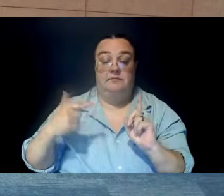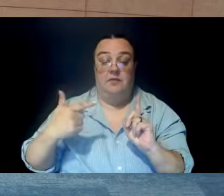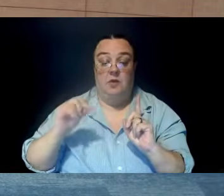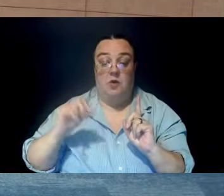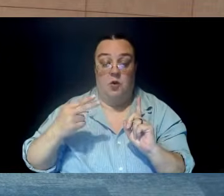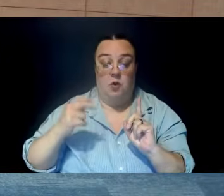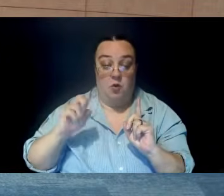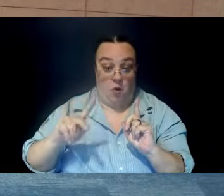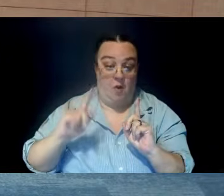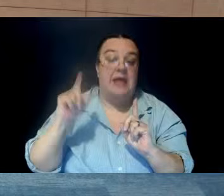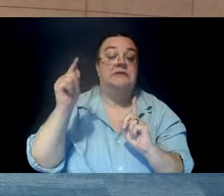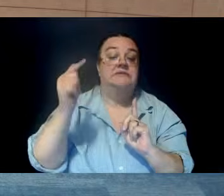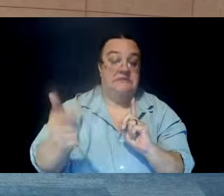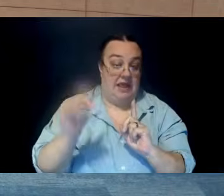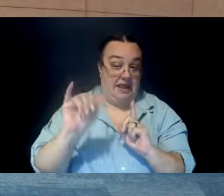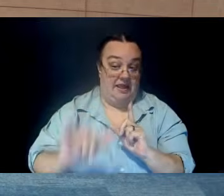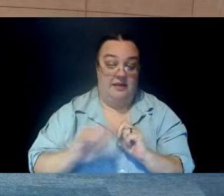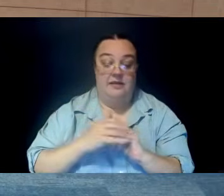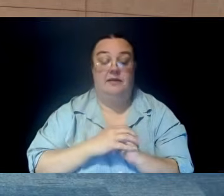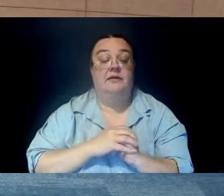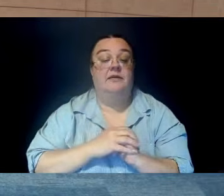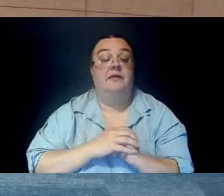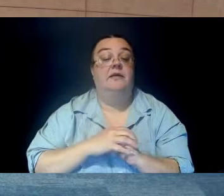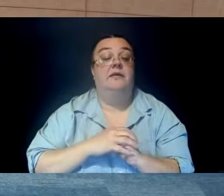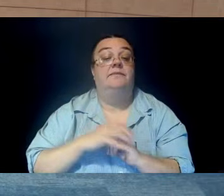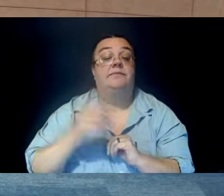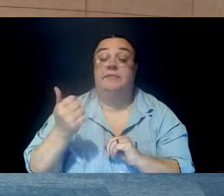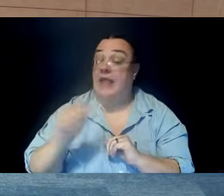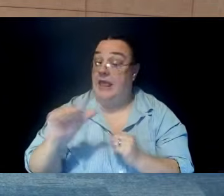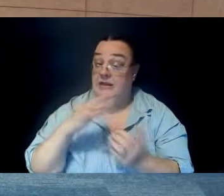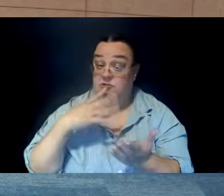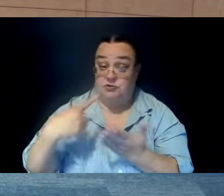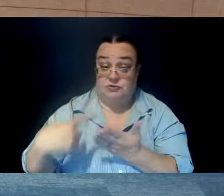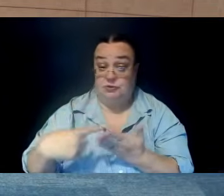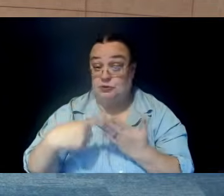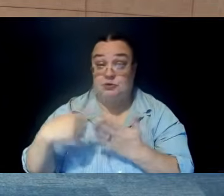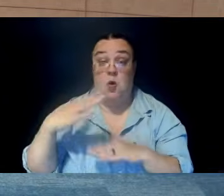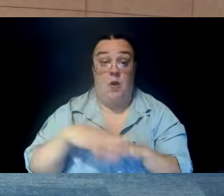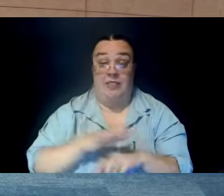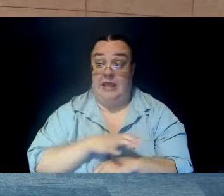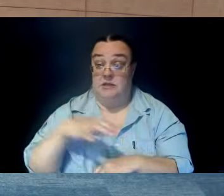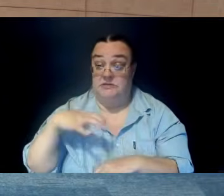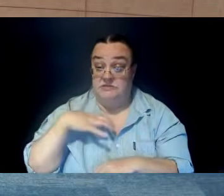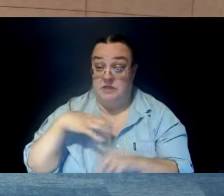by Councilmember Legloahec. Is there any discussion on the council?